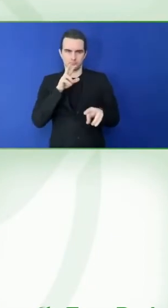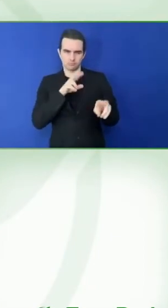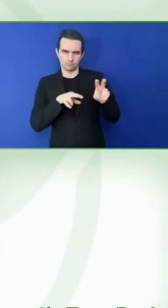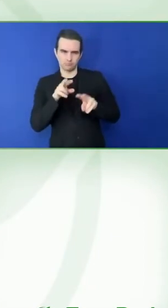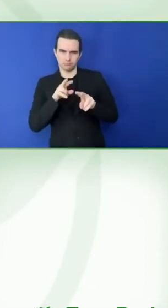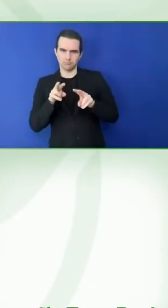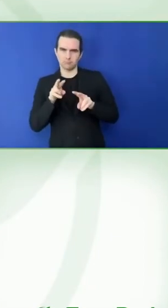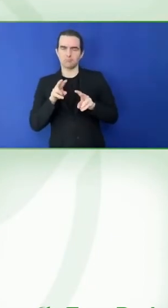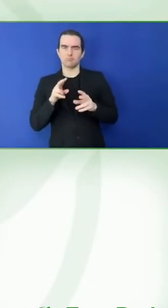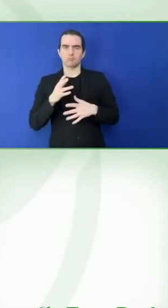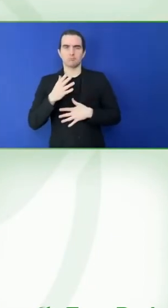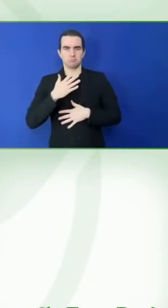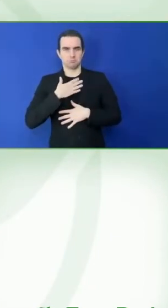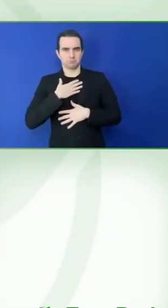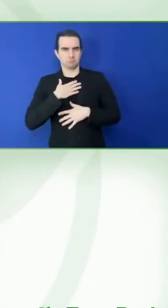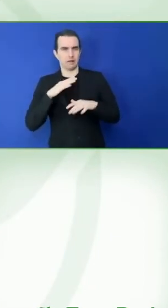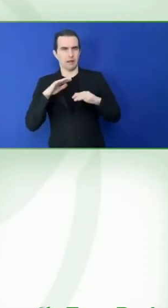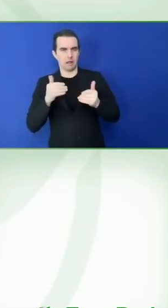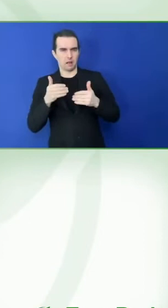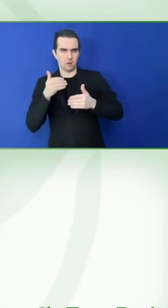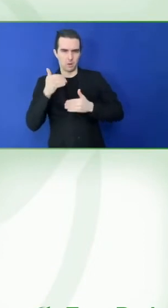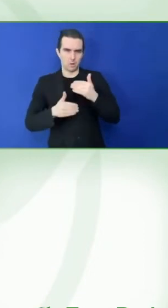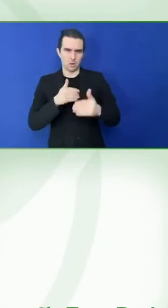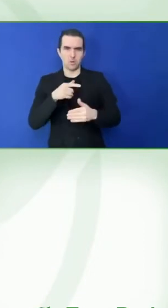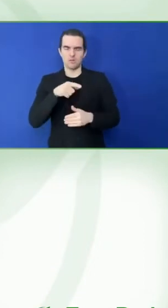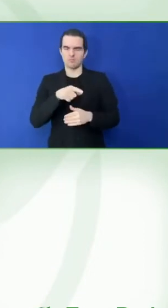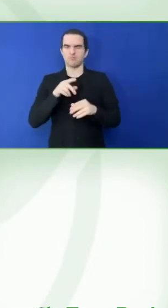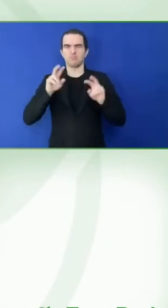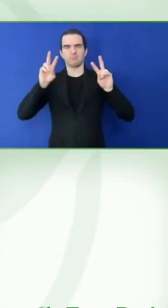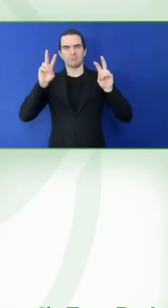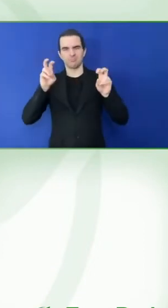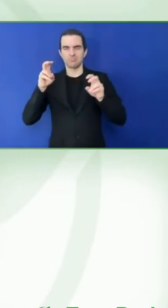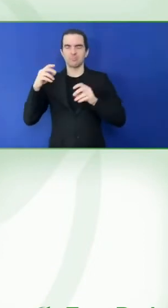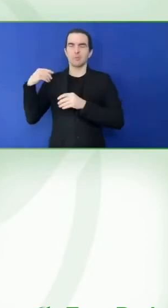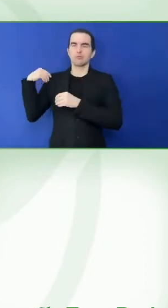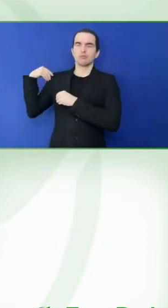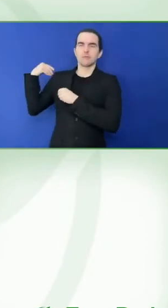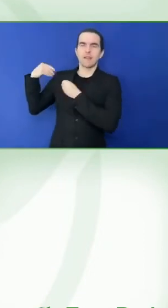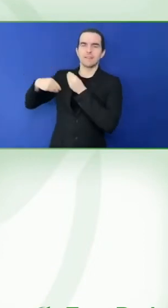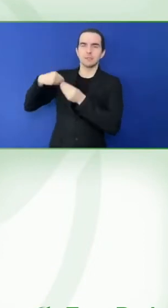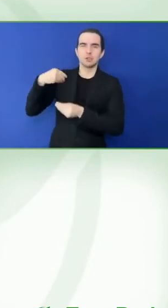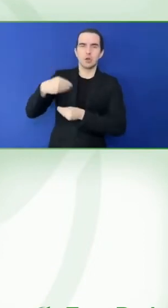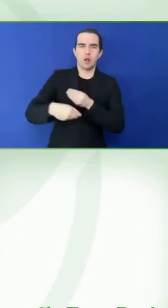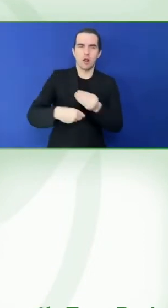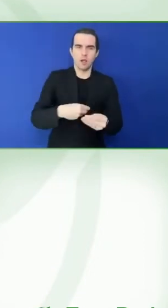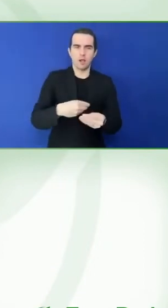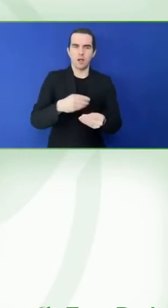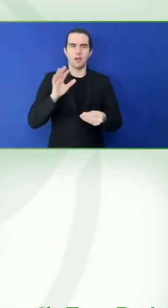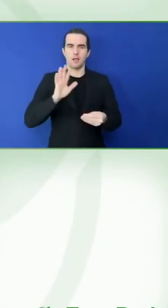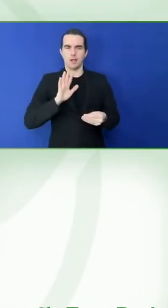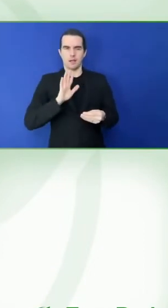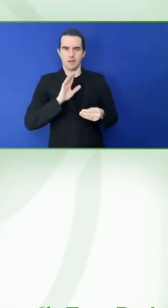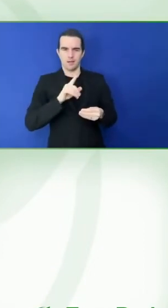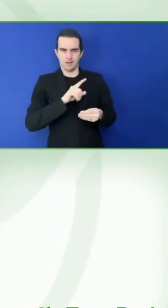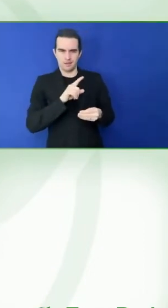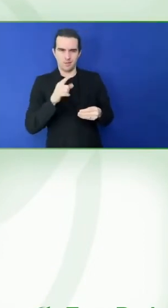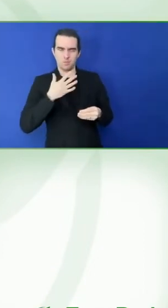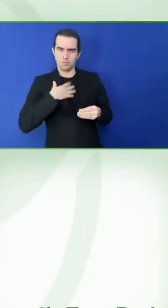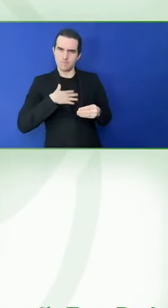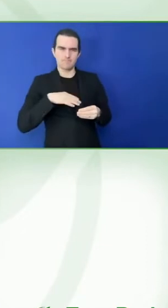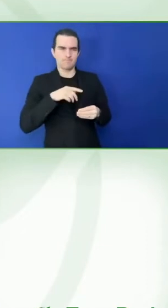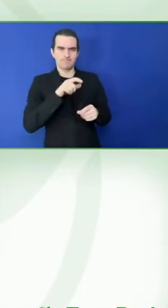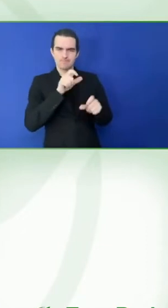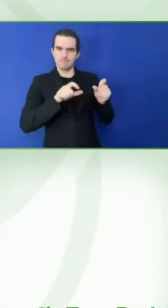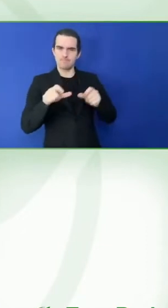Social Alpha, that have it in their mission to support social entrepreneurs. But you are actually a traditional actor